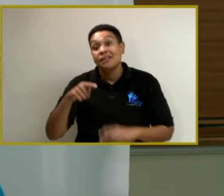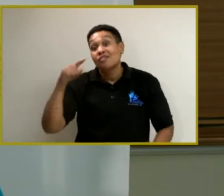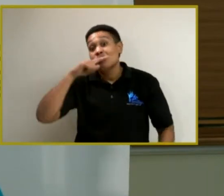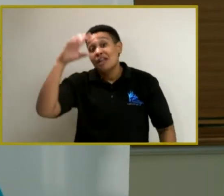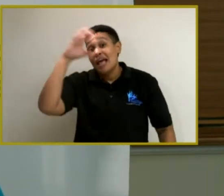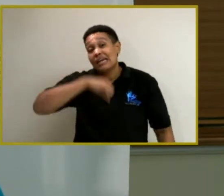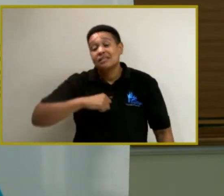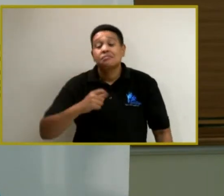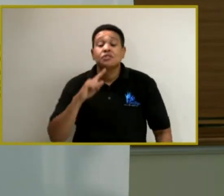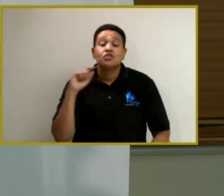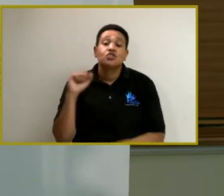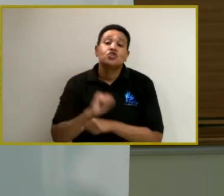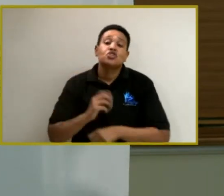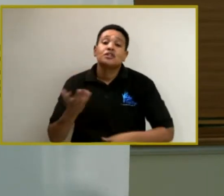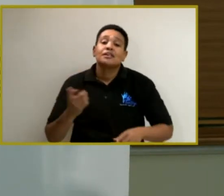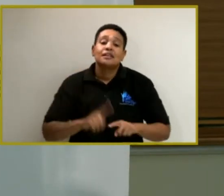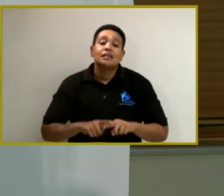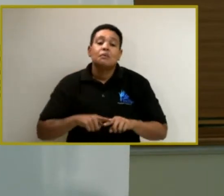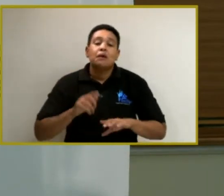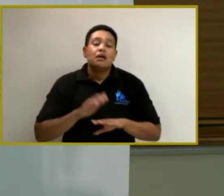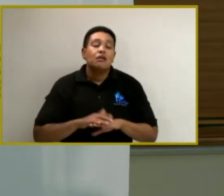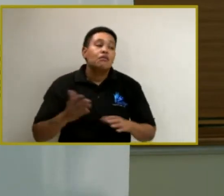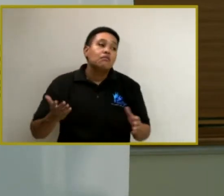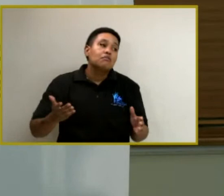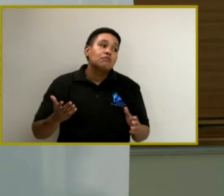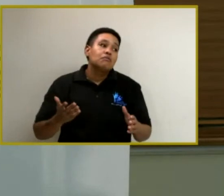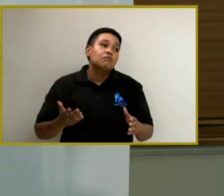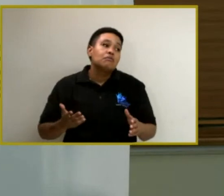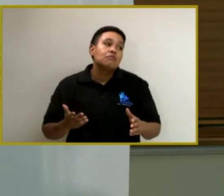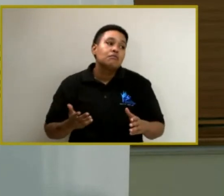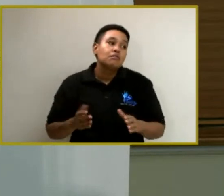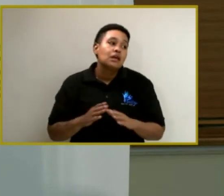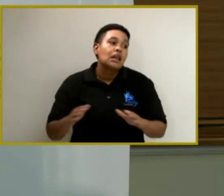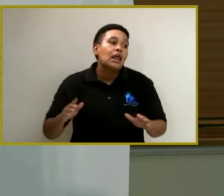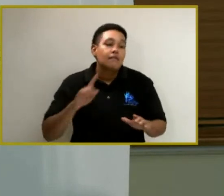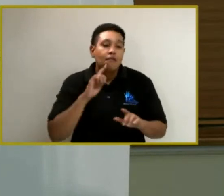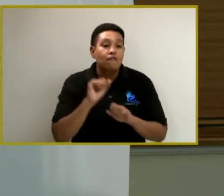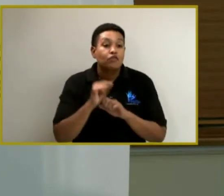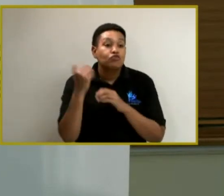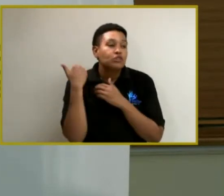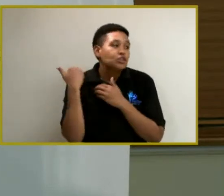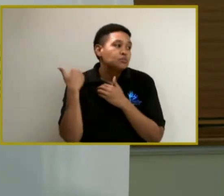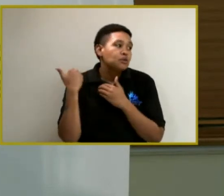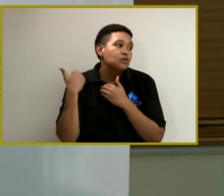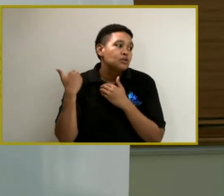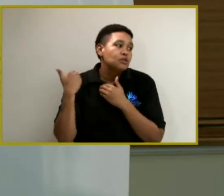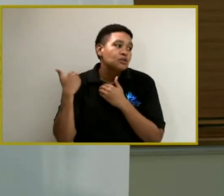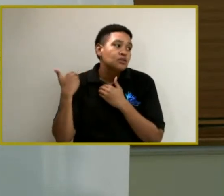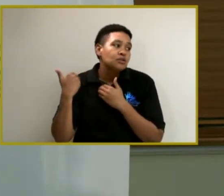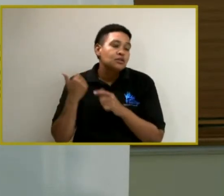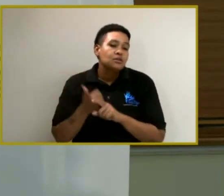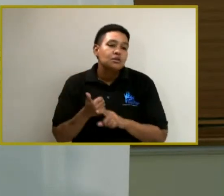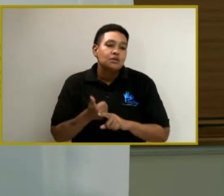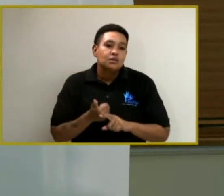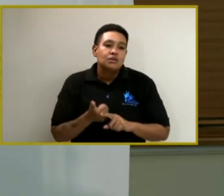and certainly it depends on the level of responsibility within the public,